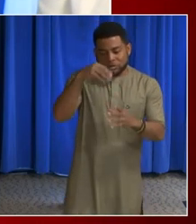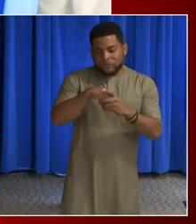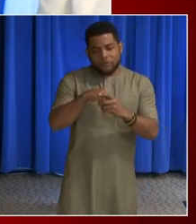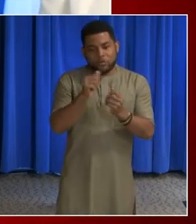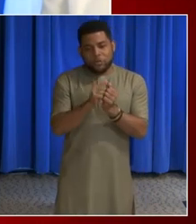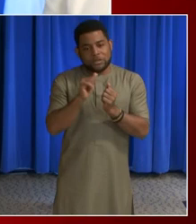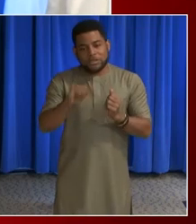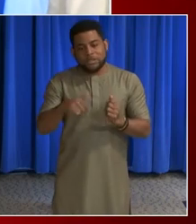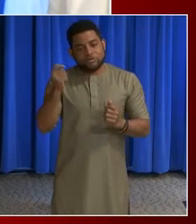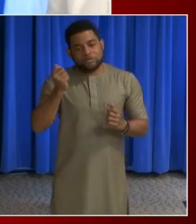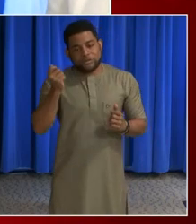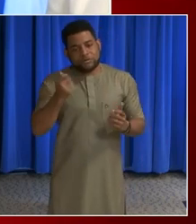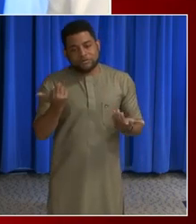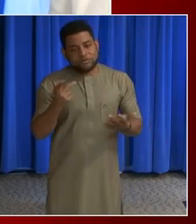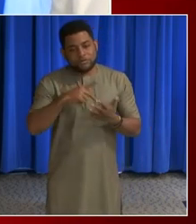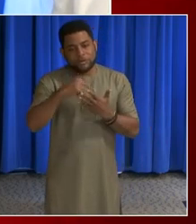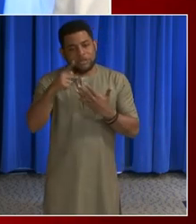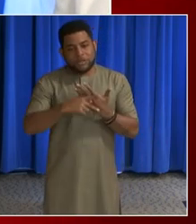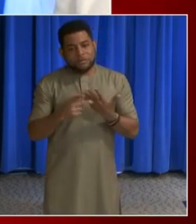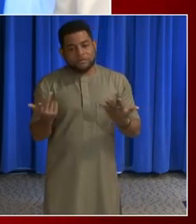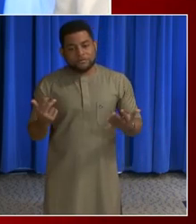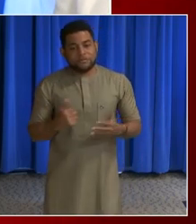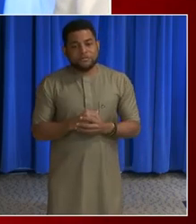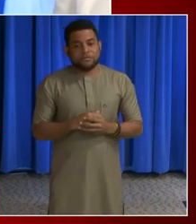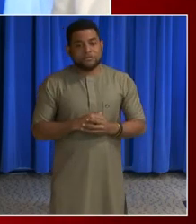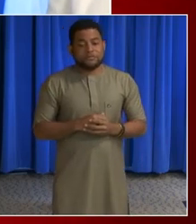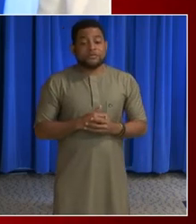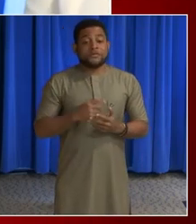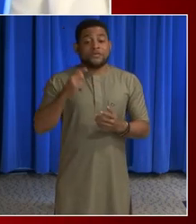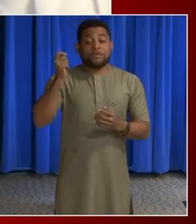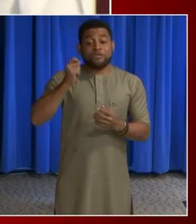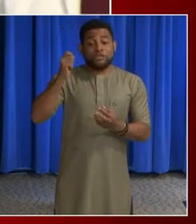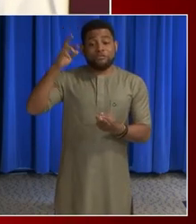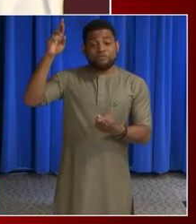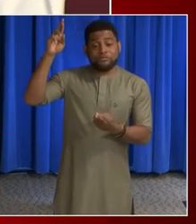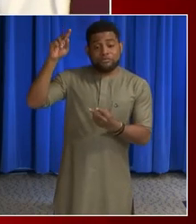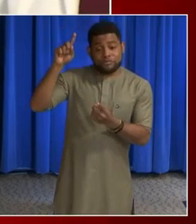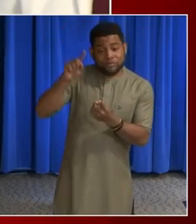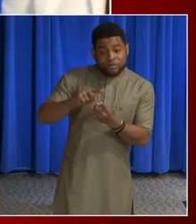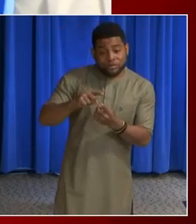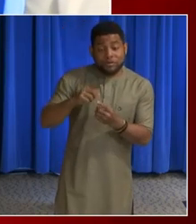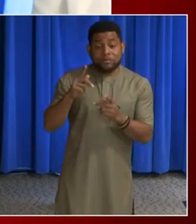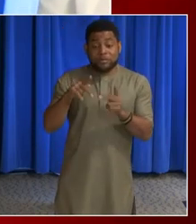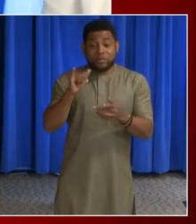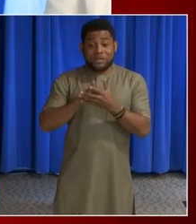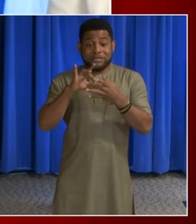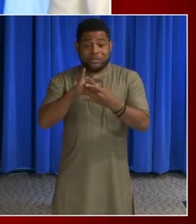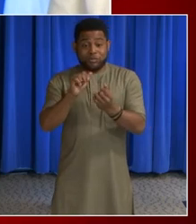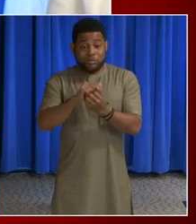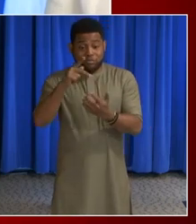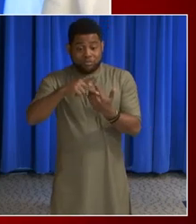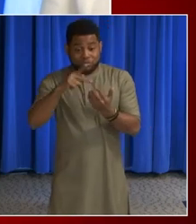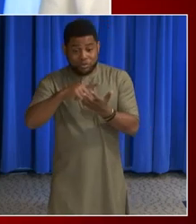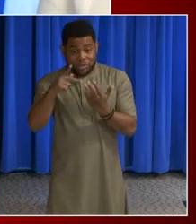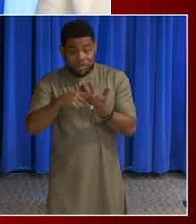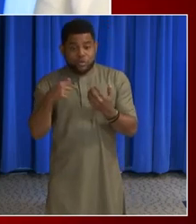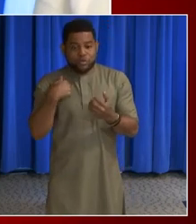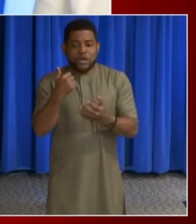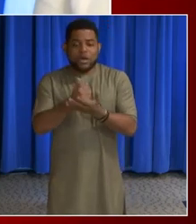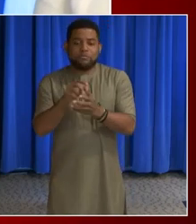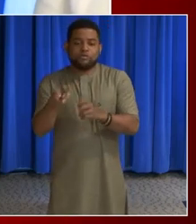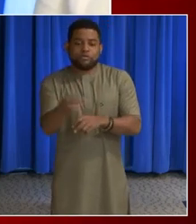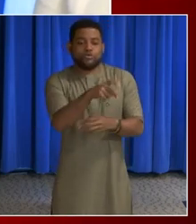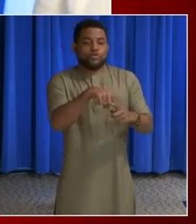The program was wound down. The young people who are in the program, we helped transition to other places for services, so no one was left